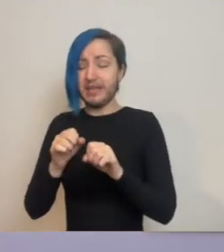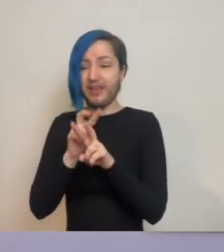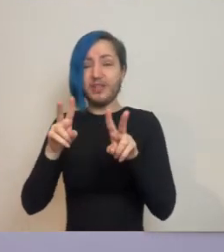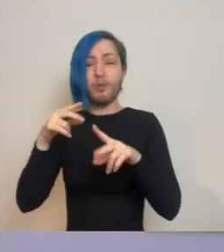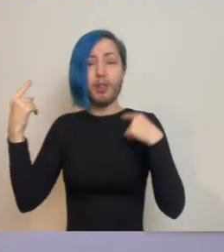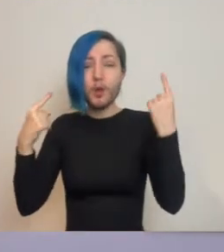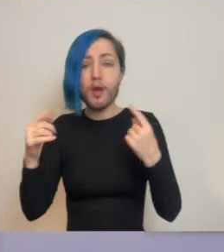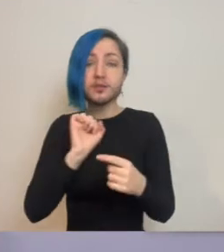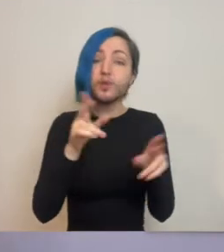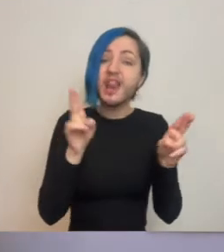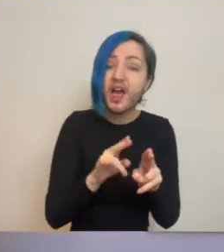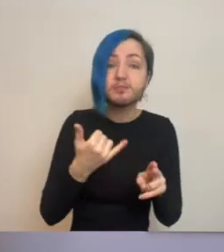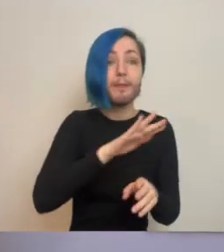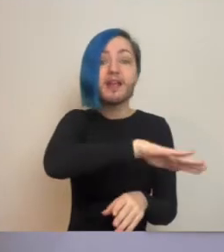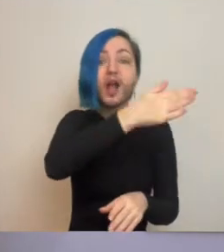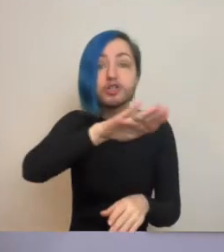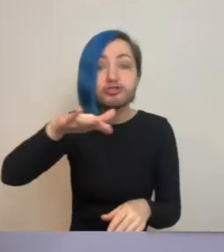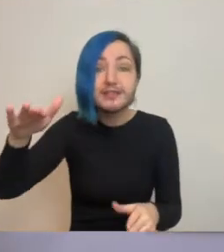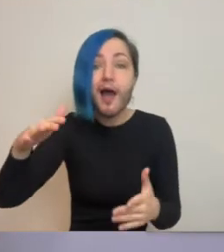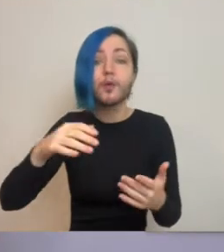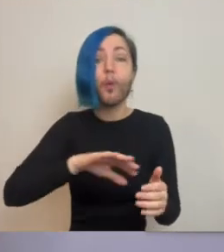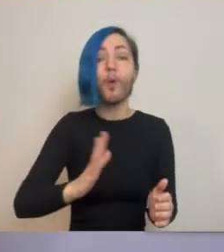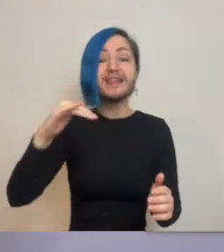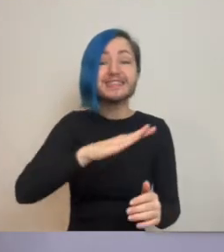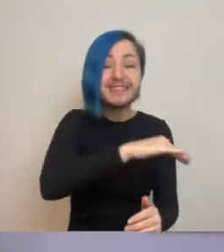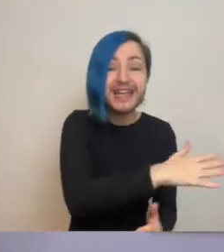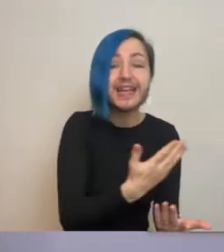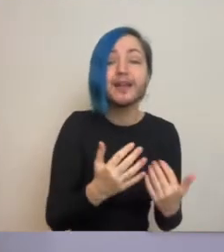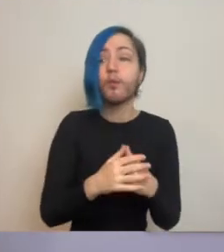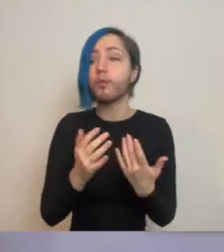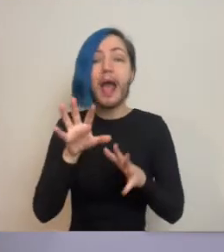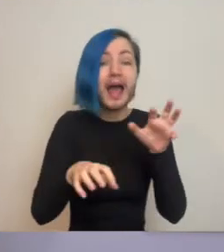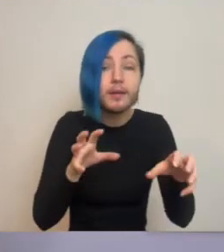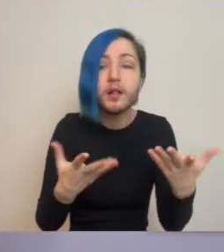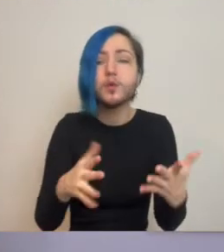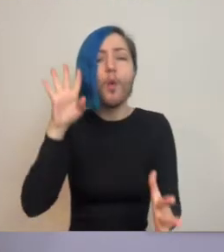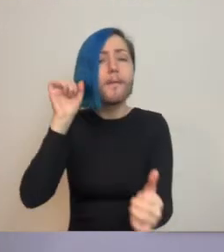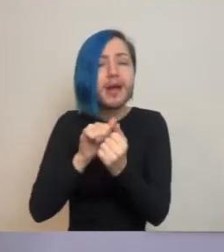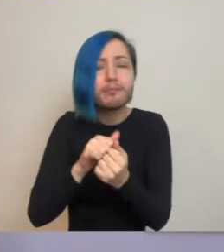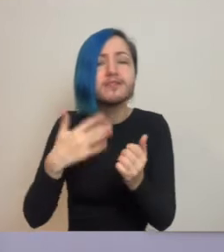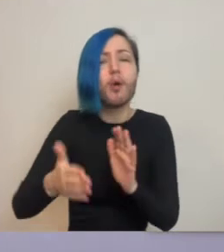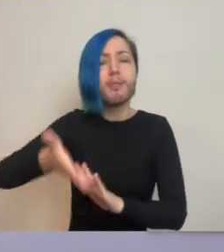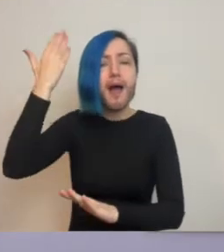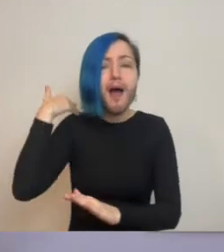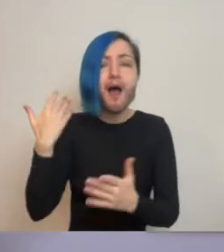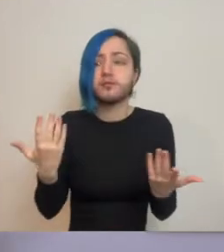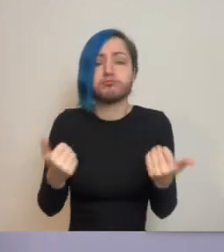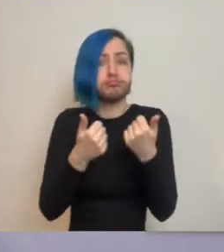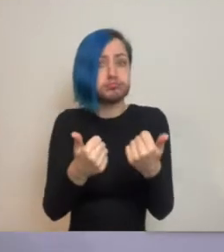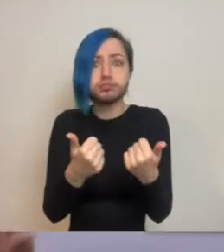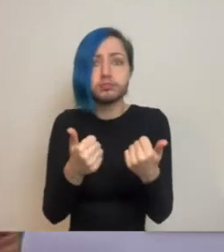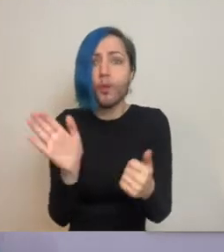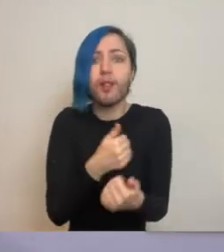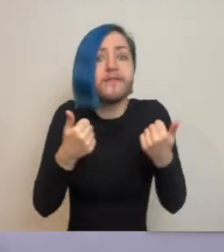the countryside, or the sea, or animals, or wonderful memories from your past. And these are all really